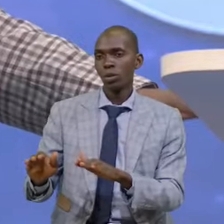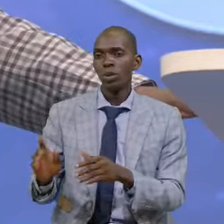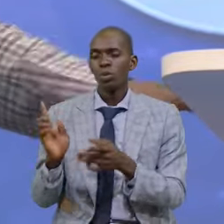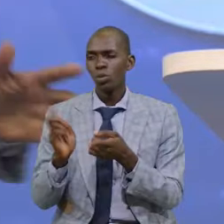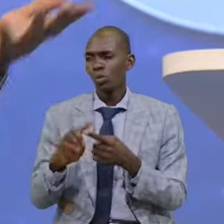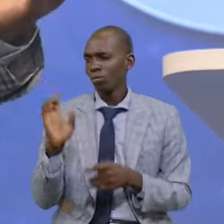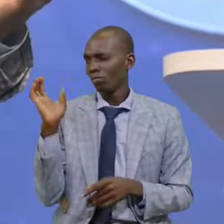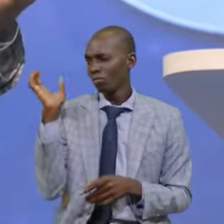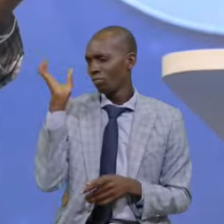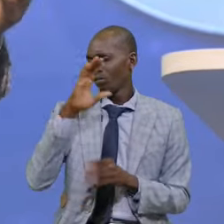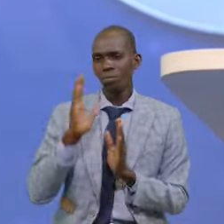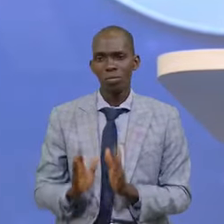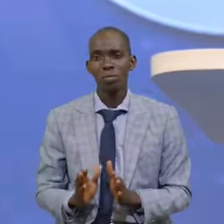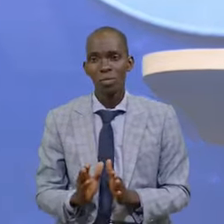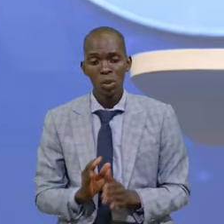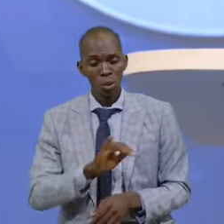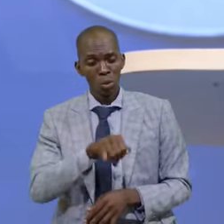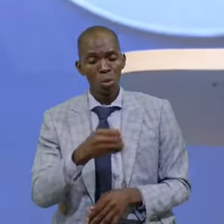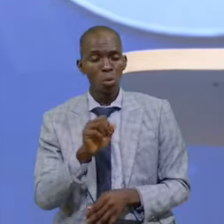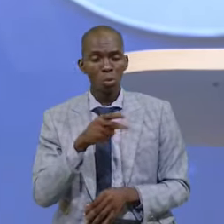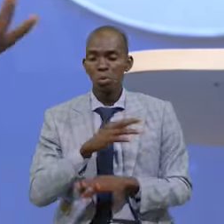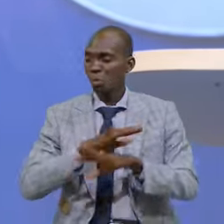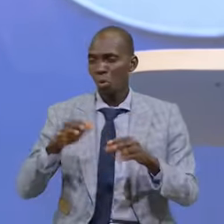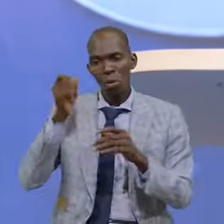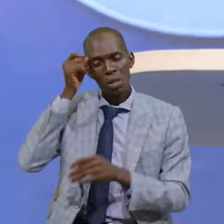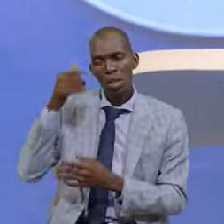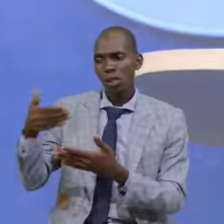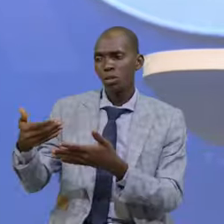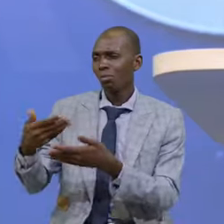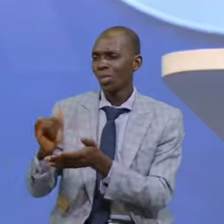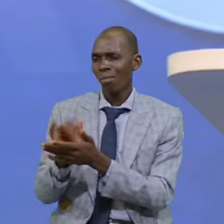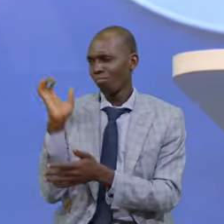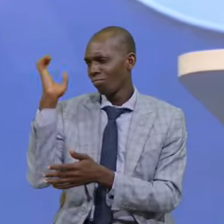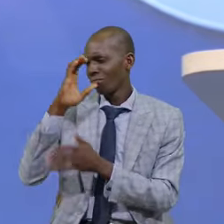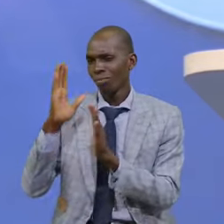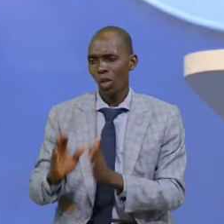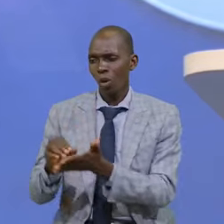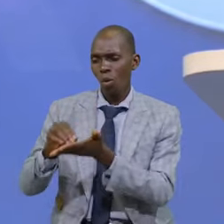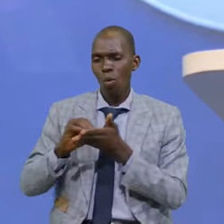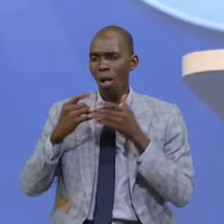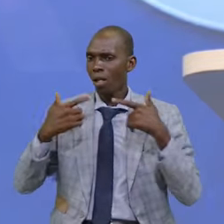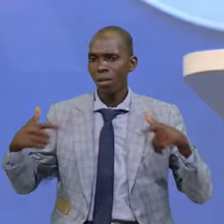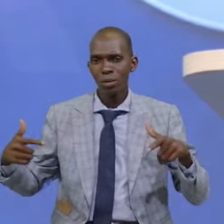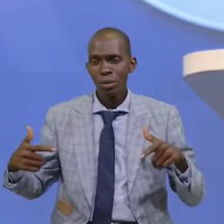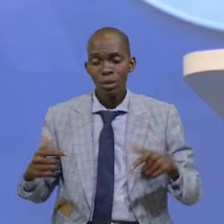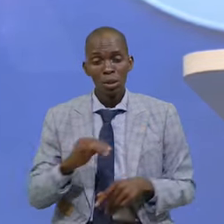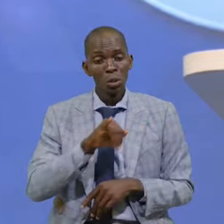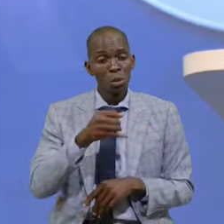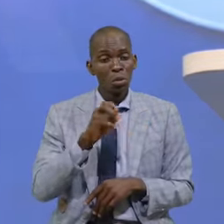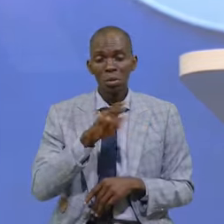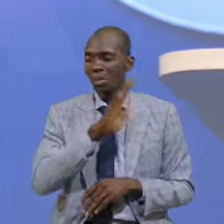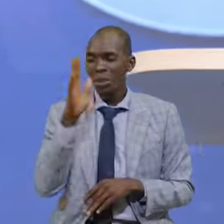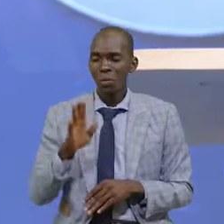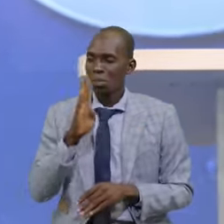strangers. He didn't understand their language. He didn't understand. He had never been to the place they took